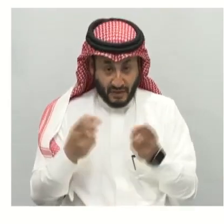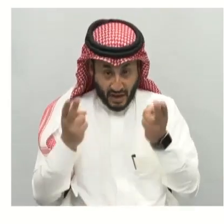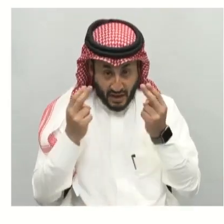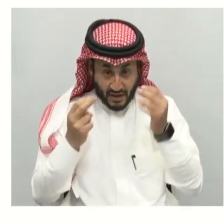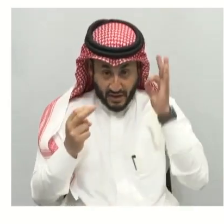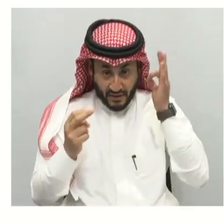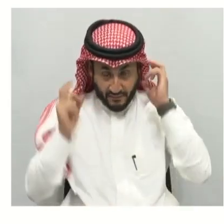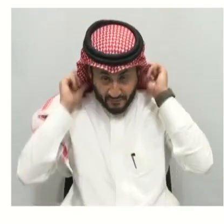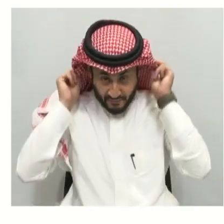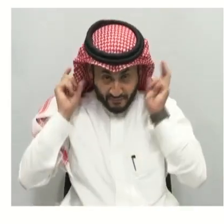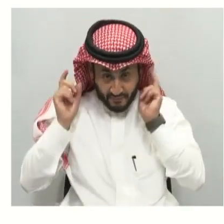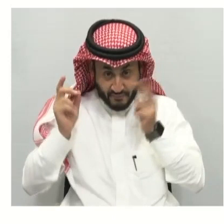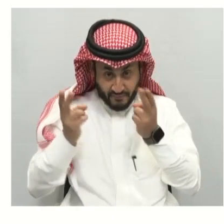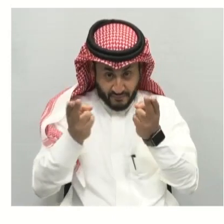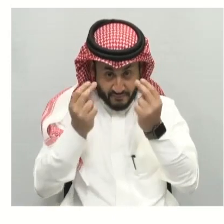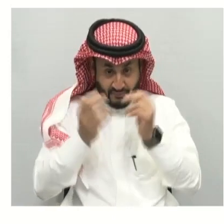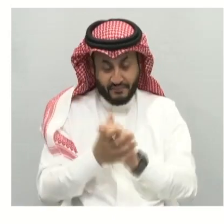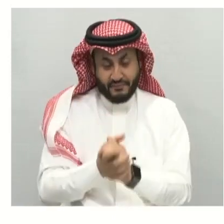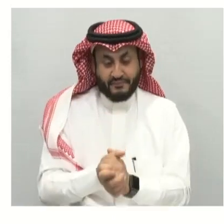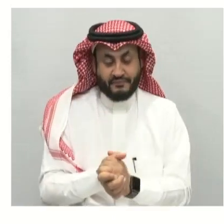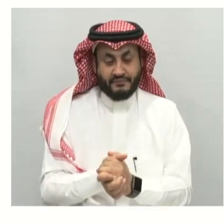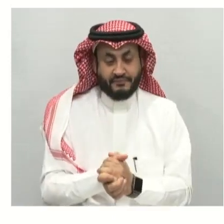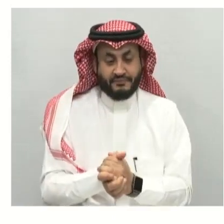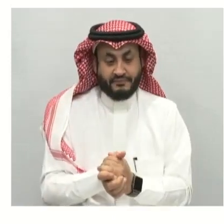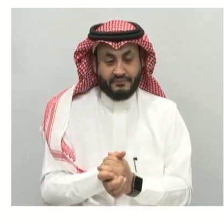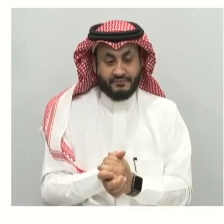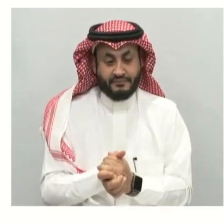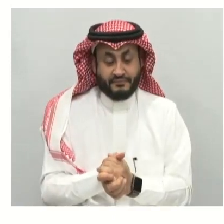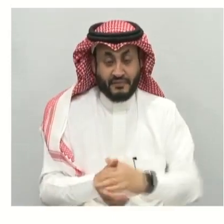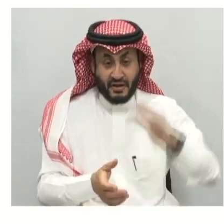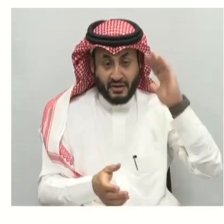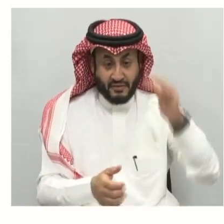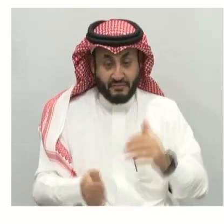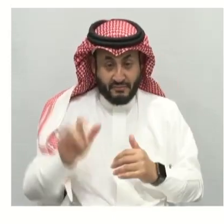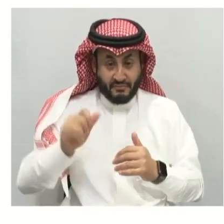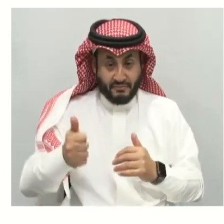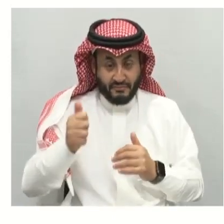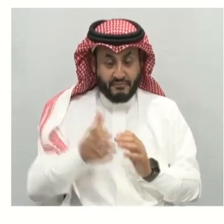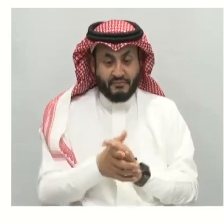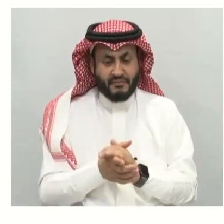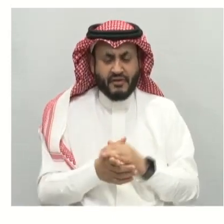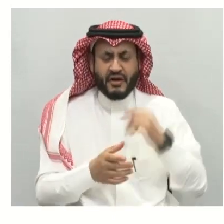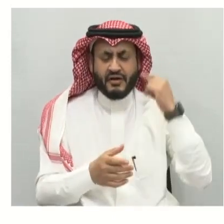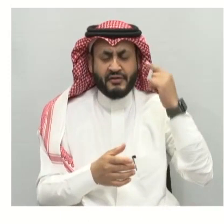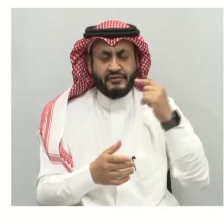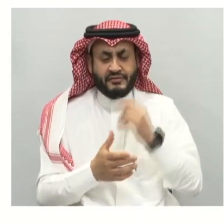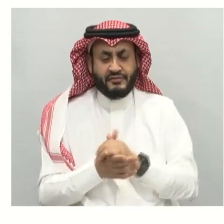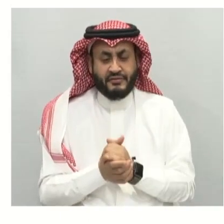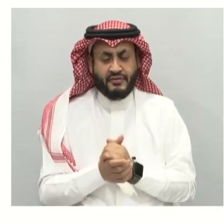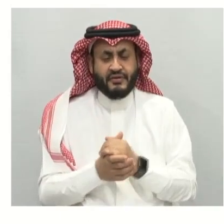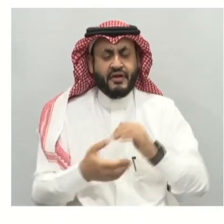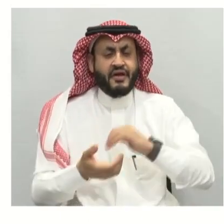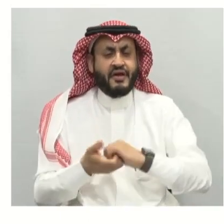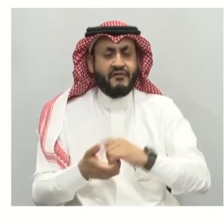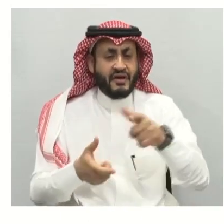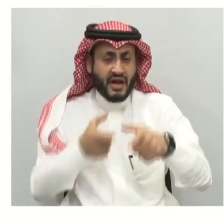listen? Okay, let's begin. Hey, Aya. I was wondering if you're free to play with me and my friends on